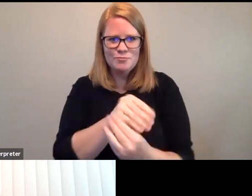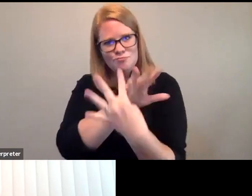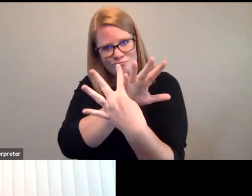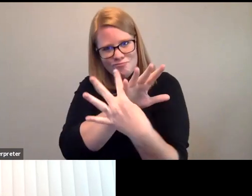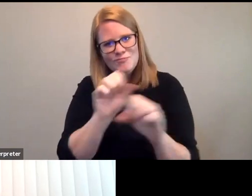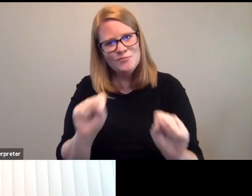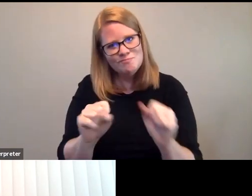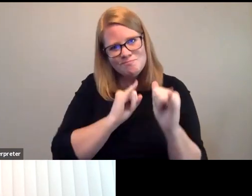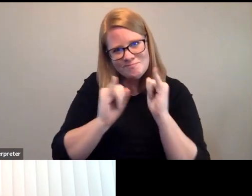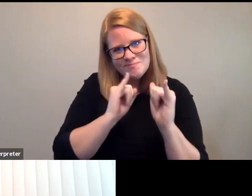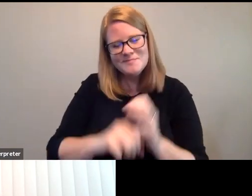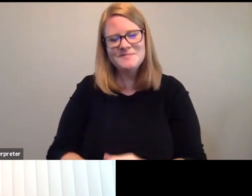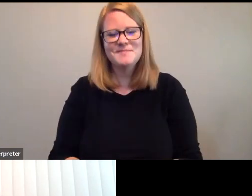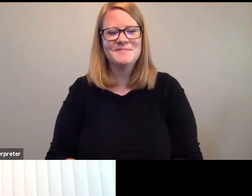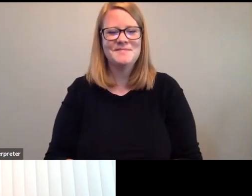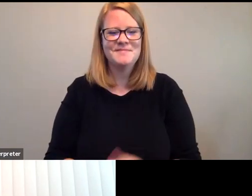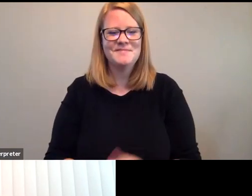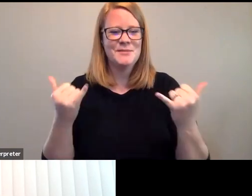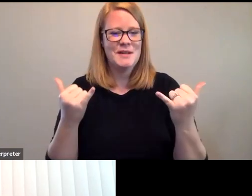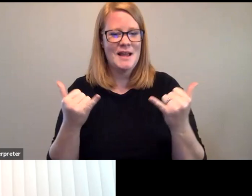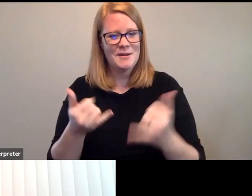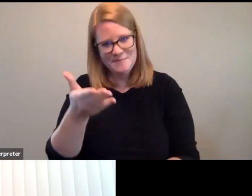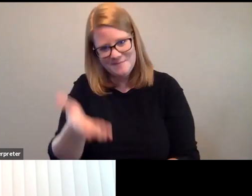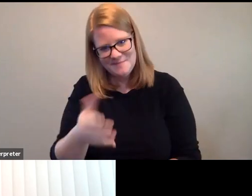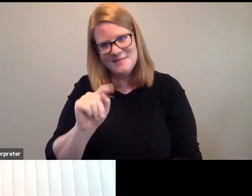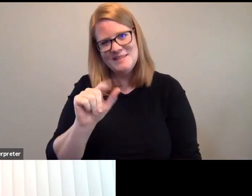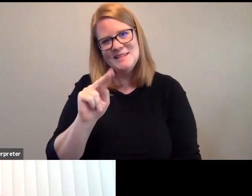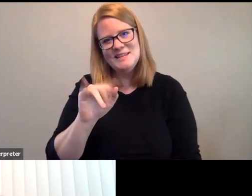So here we are this morning with Tanisha Tucker, and